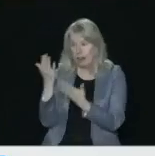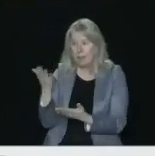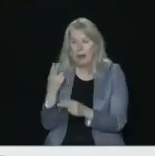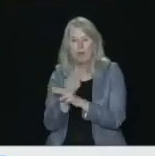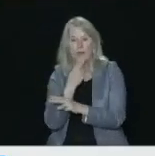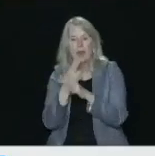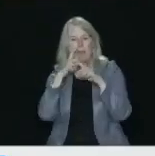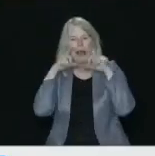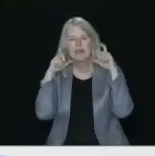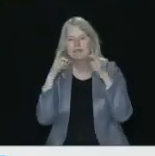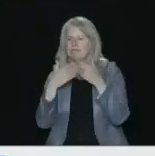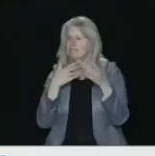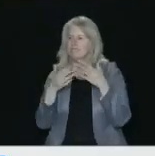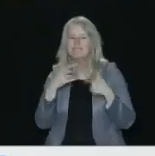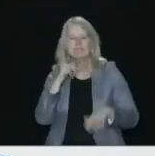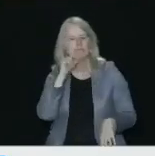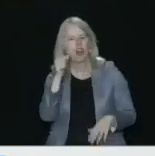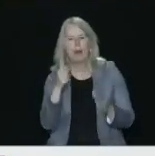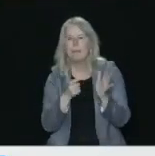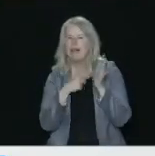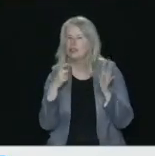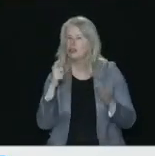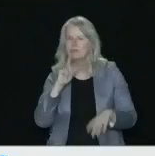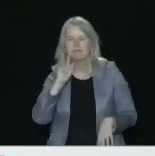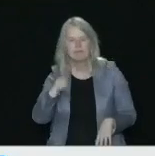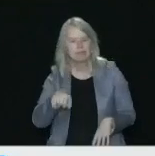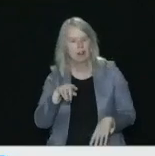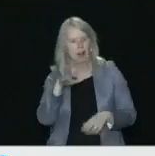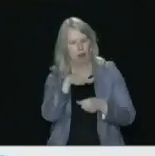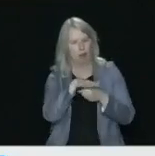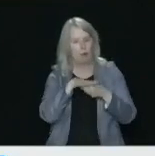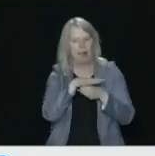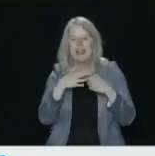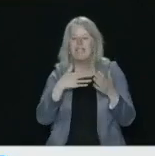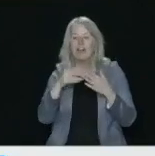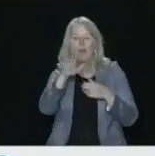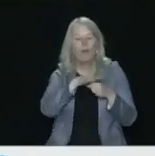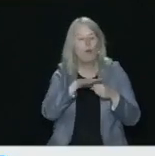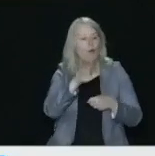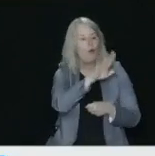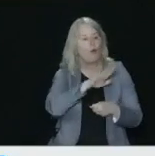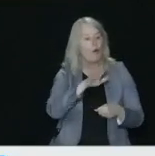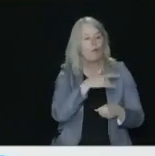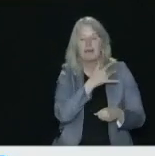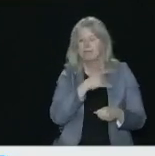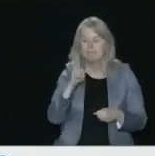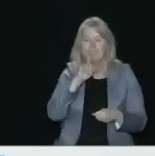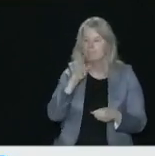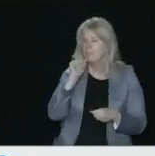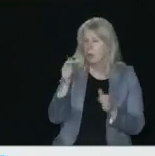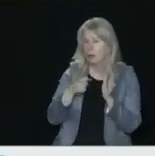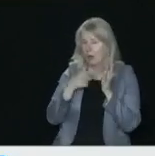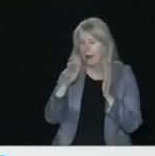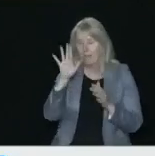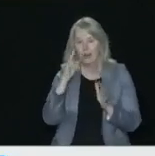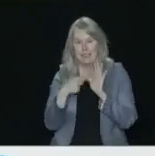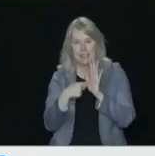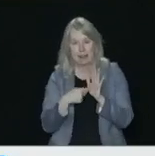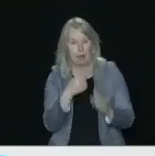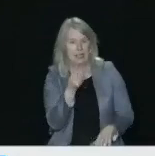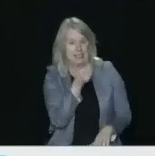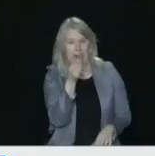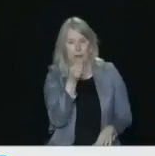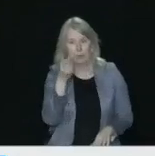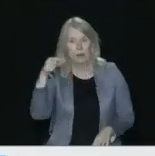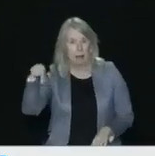the question. The simple answer is, if you've had an infection, been infected by